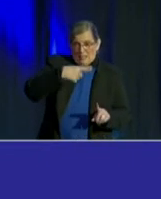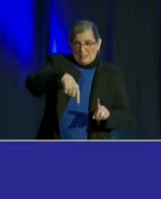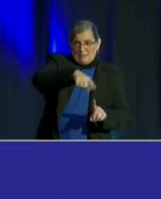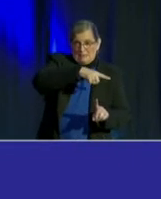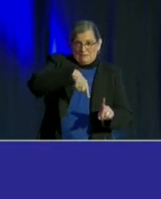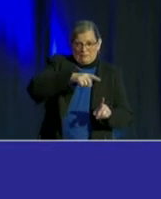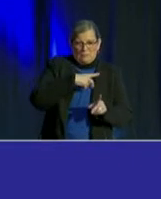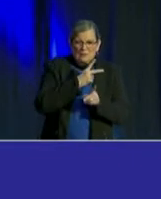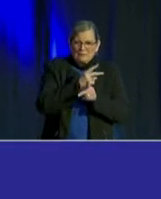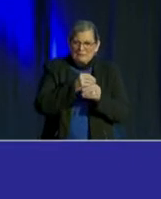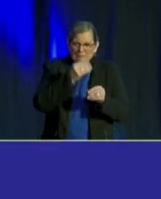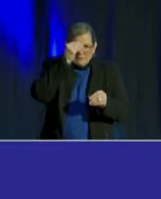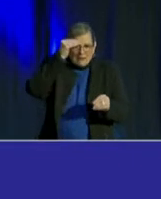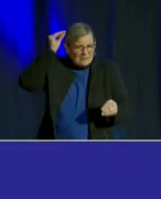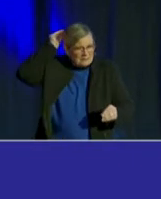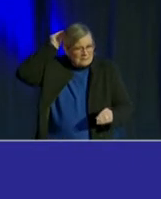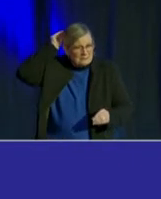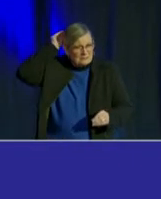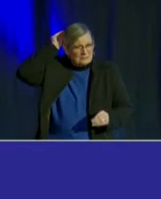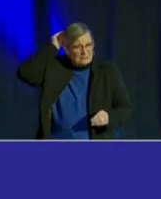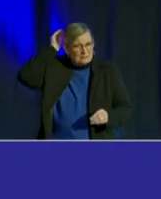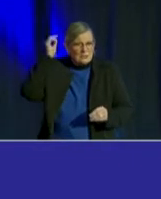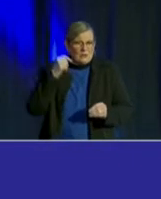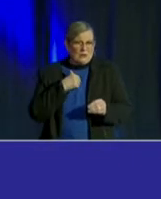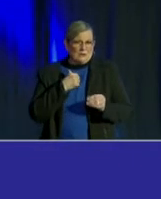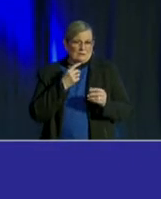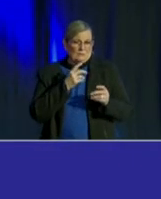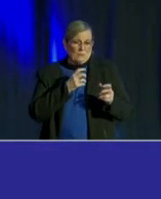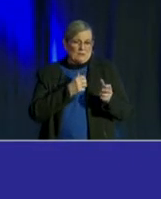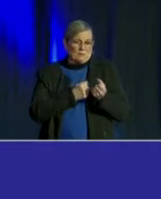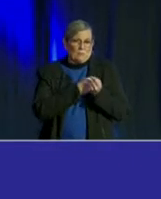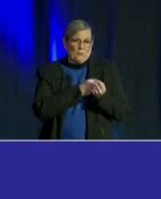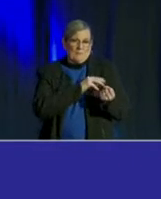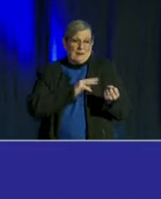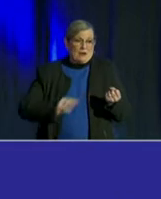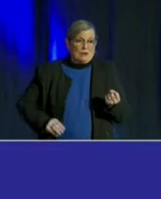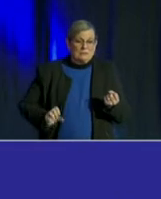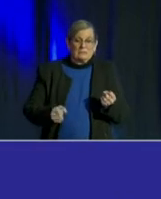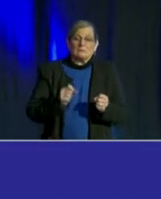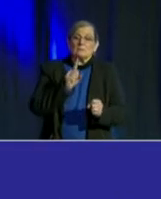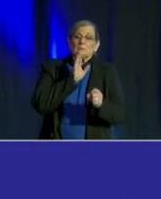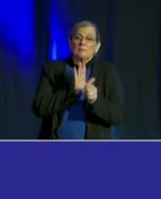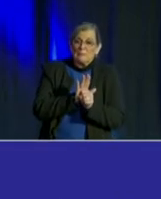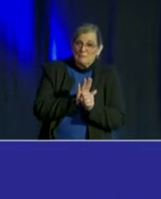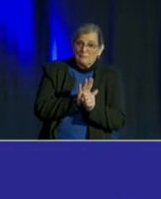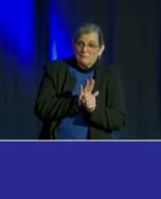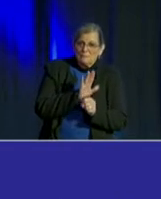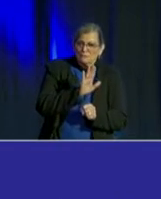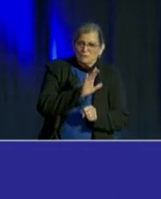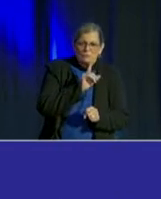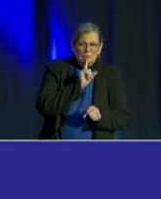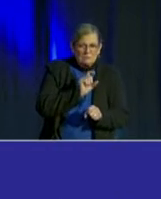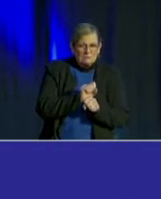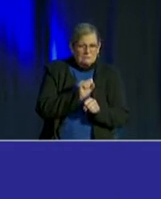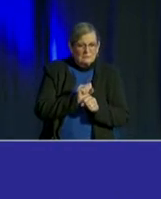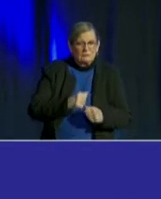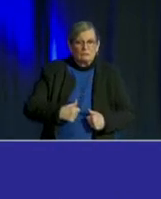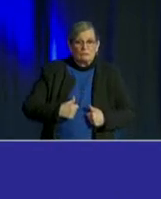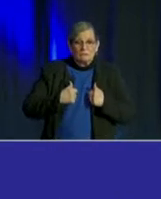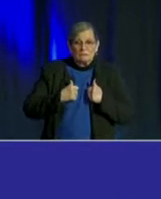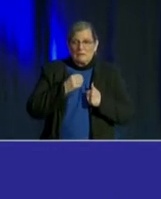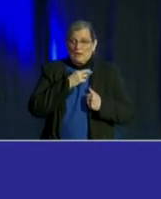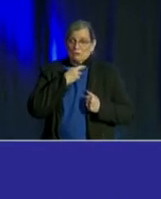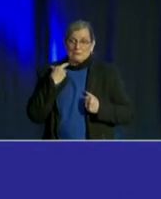scope of the mayor's commitment in the Health and Human Services cluster to persons who live truly at risk in an